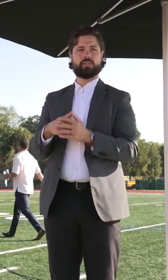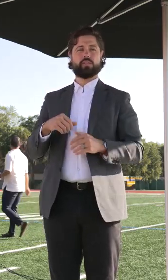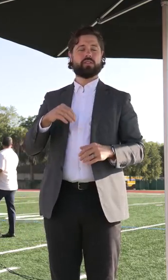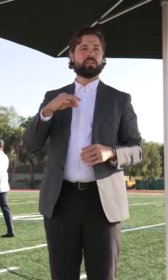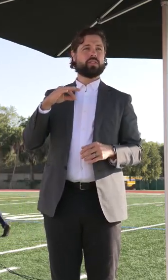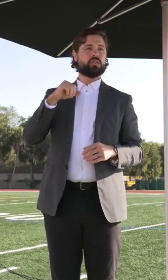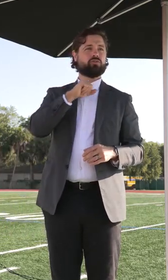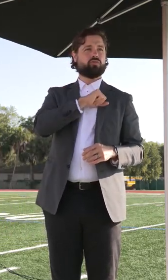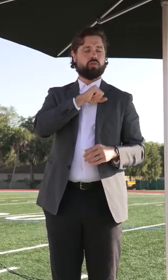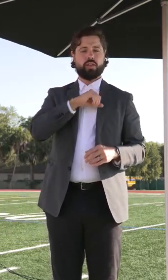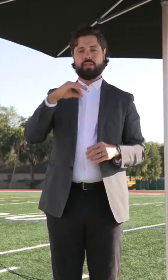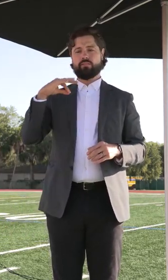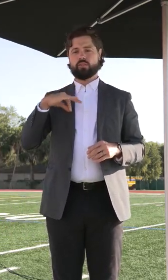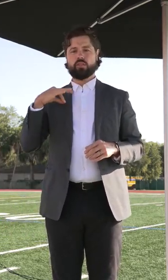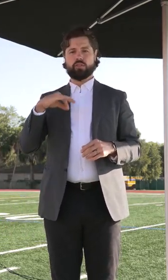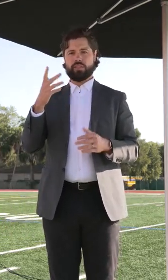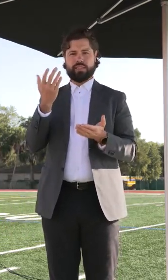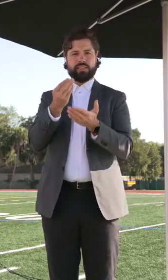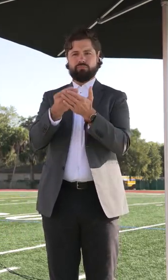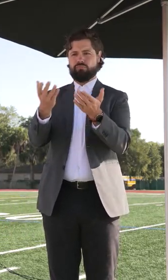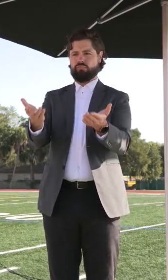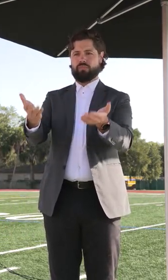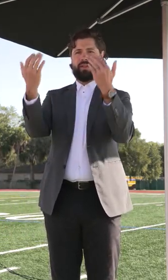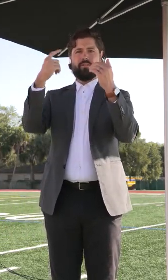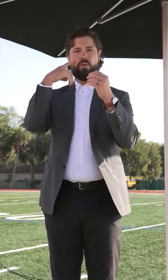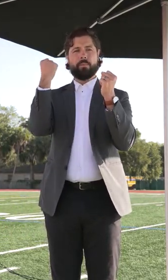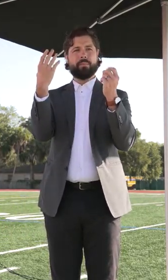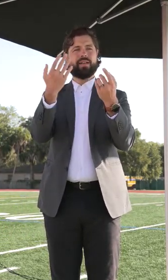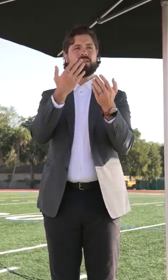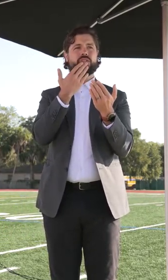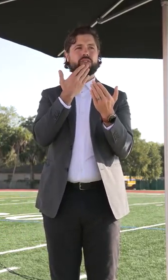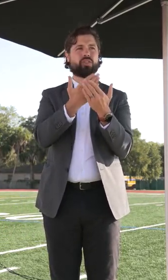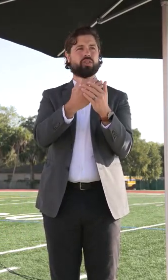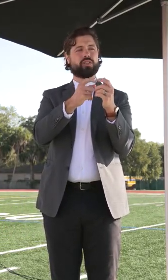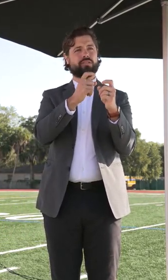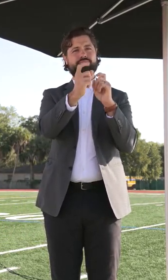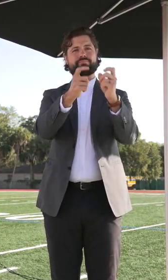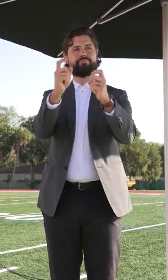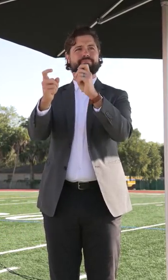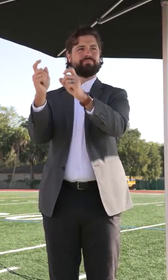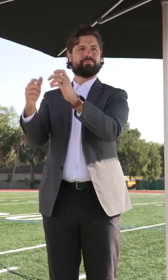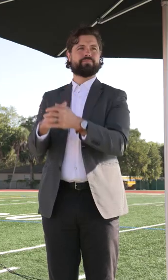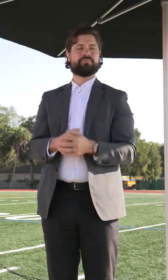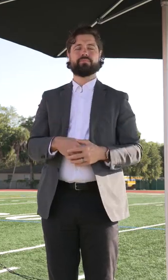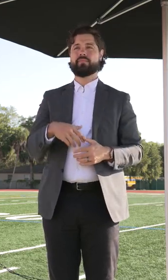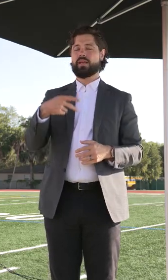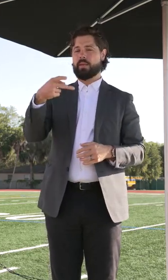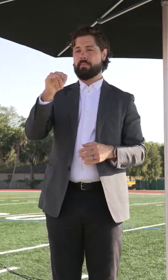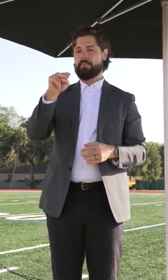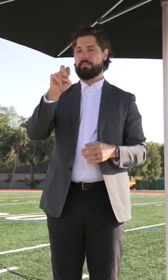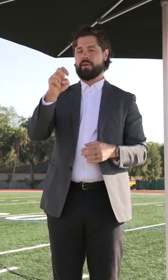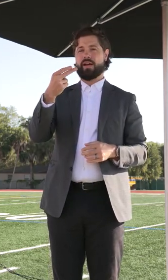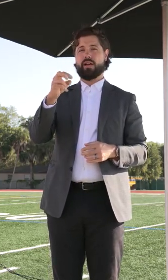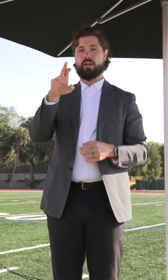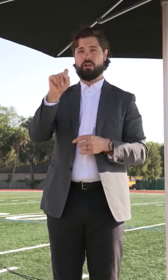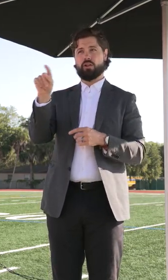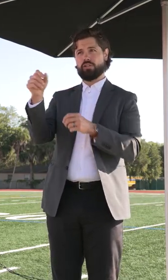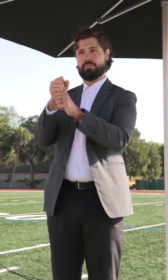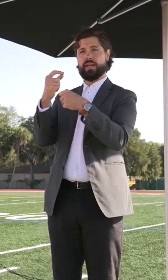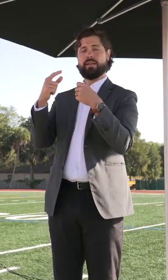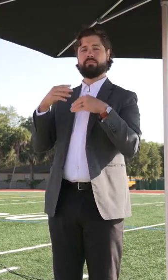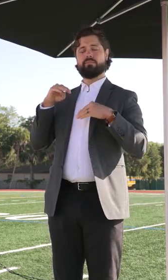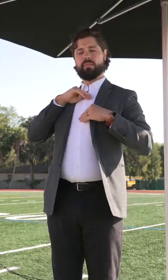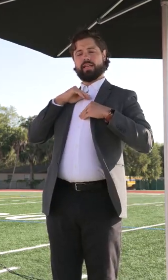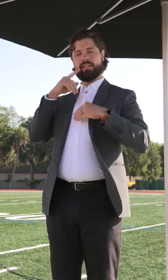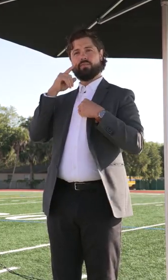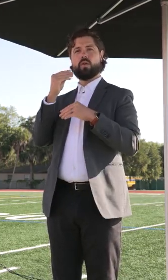fraternities raise money for so many worthy causes. Our friends at Pinehurst weave blankets for the homeless. The examples are